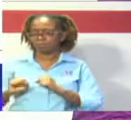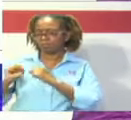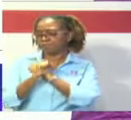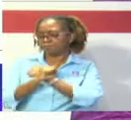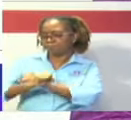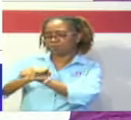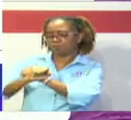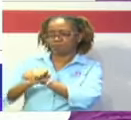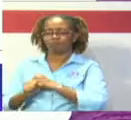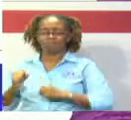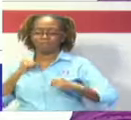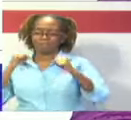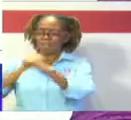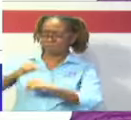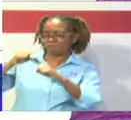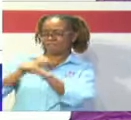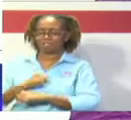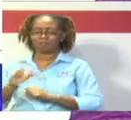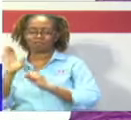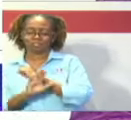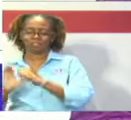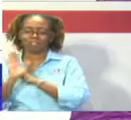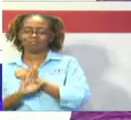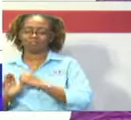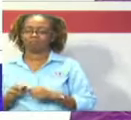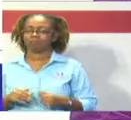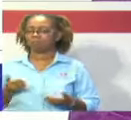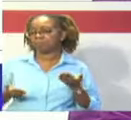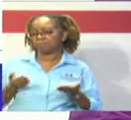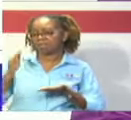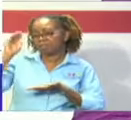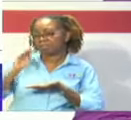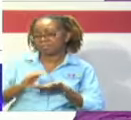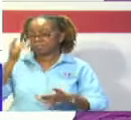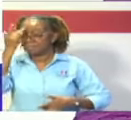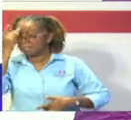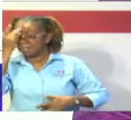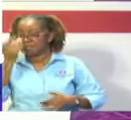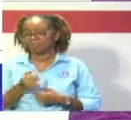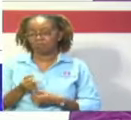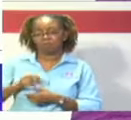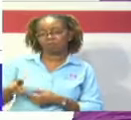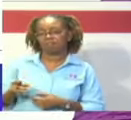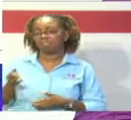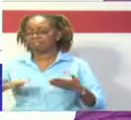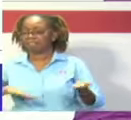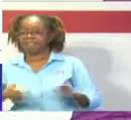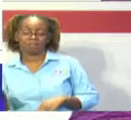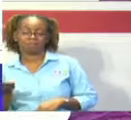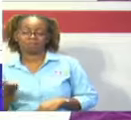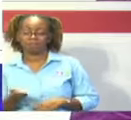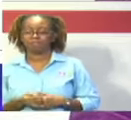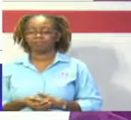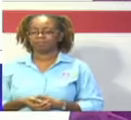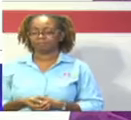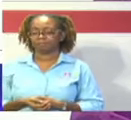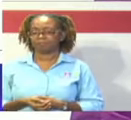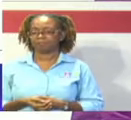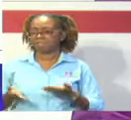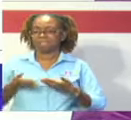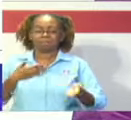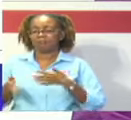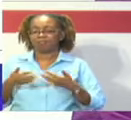the attack. Even if the enemy is a variant that looks slightly different from the opponent that you trained for. Also, if you